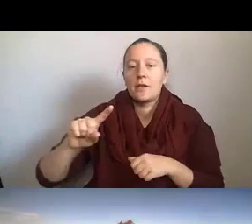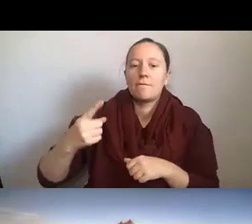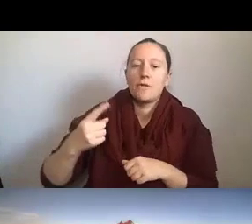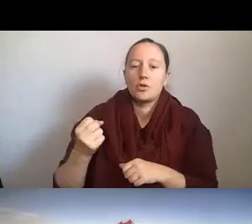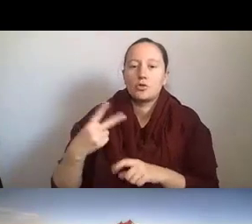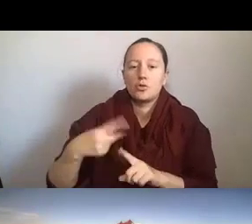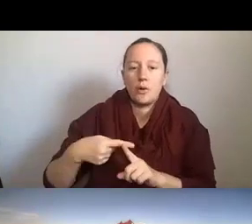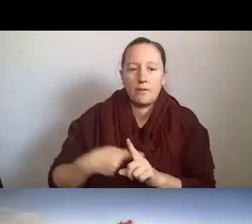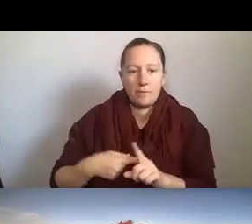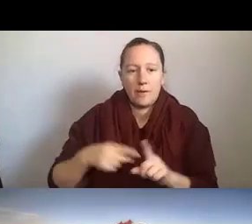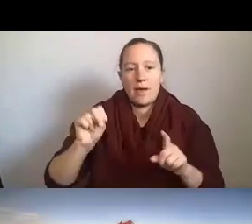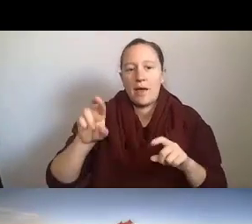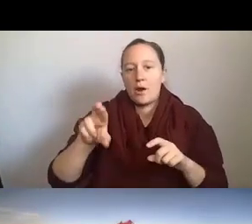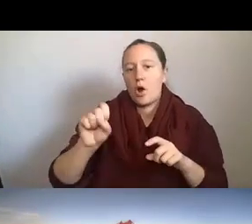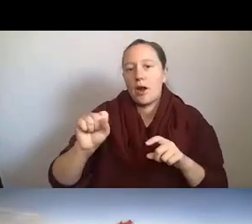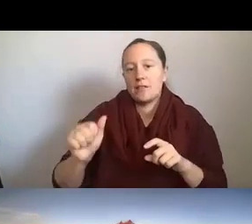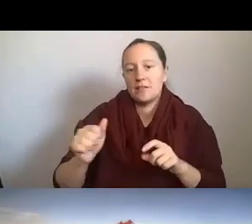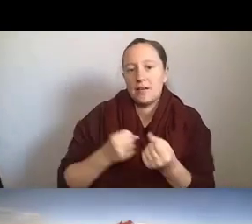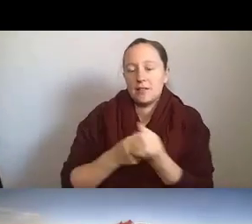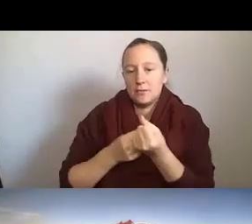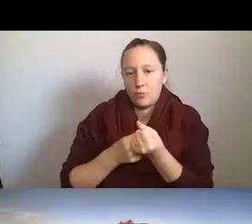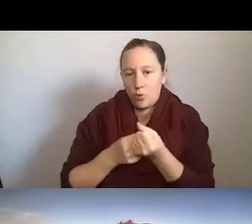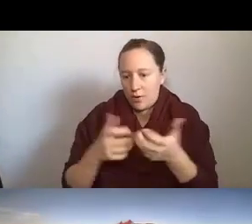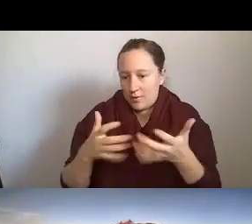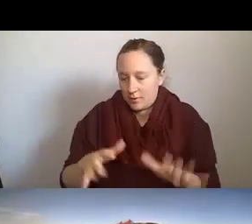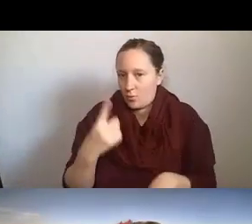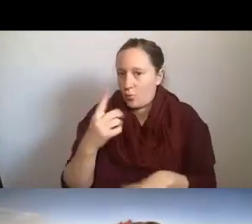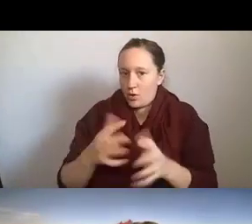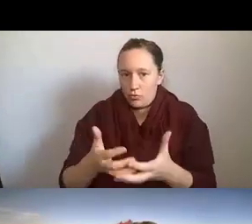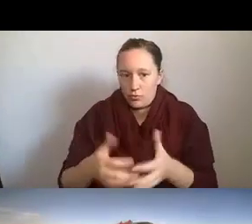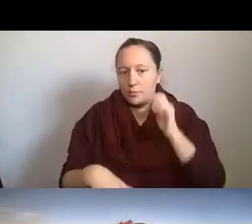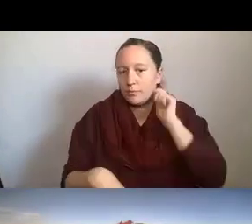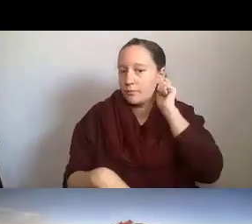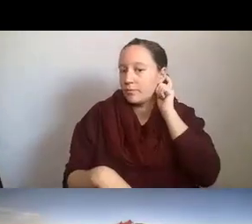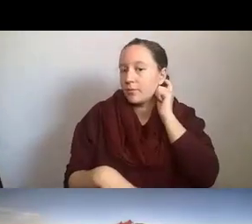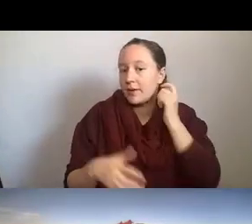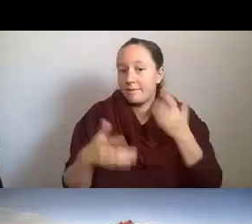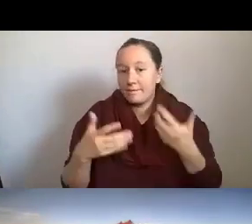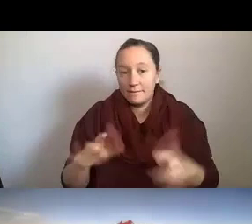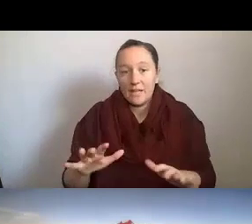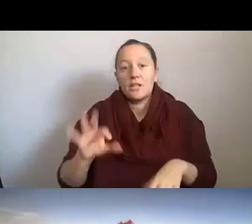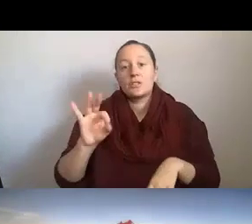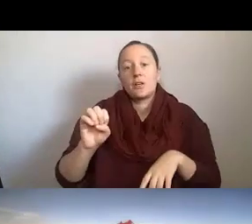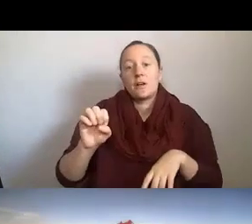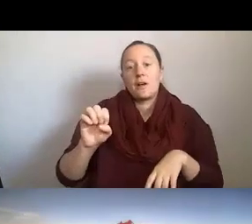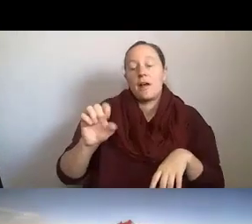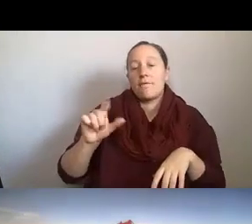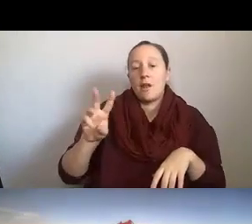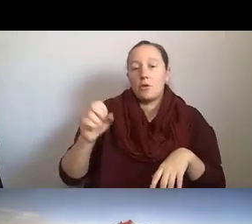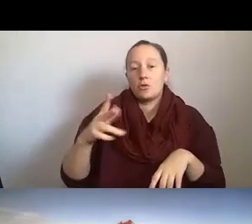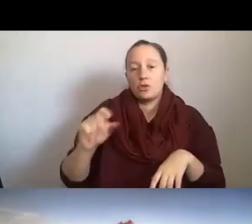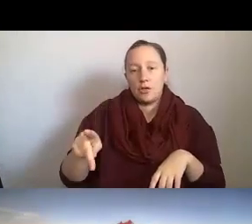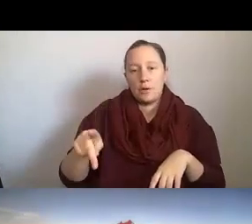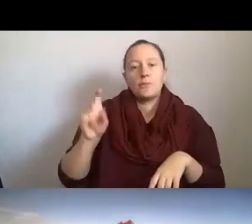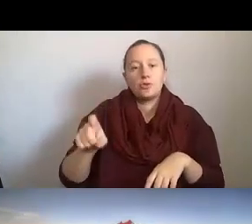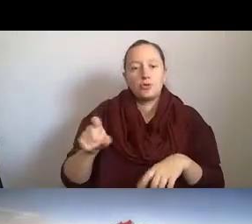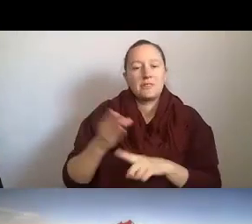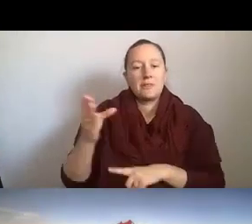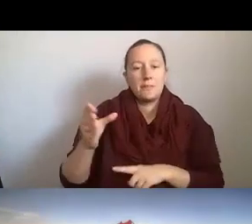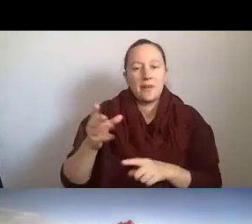NRSA support. Now, once the fellowship has ended, they should submit the termination notice within